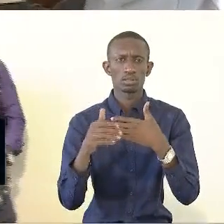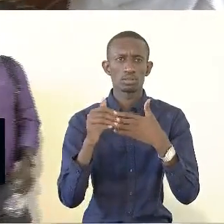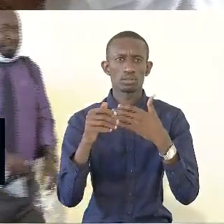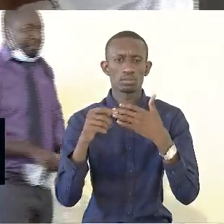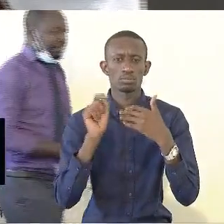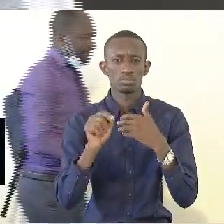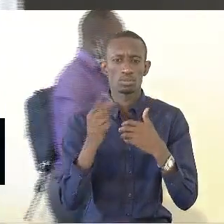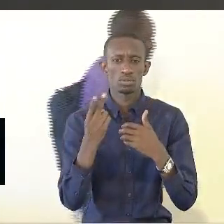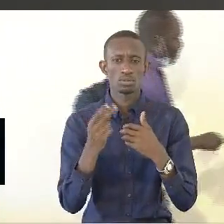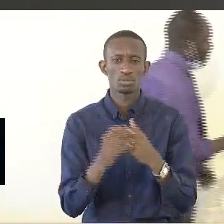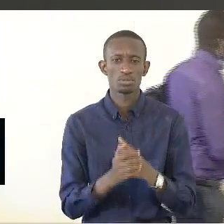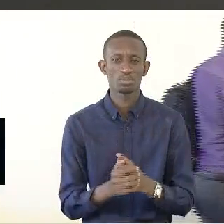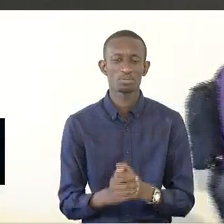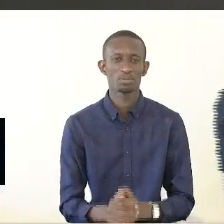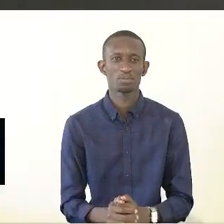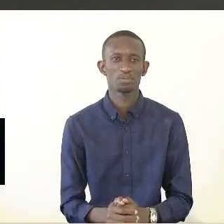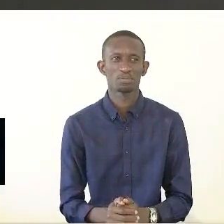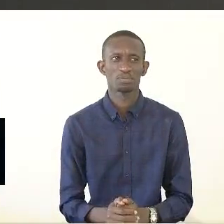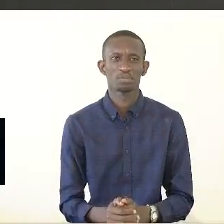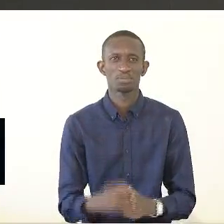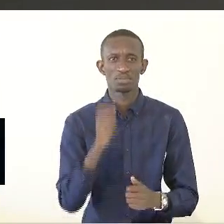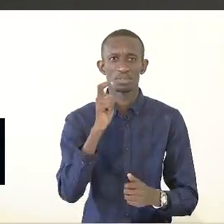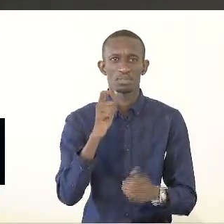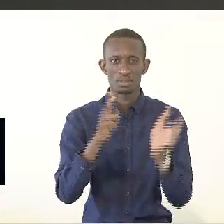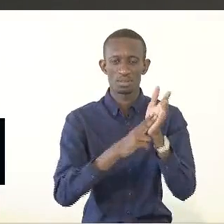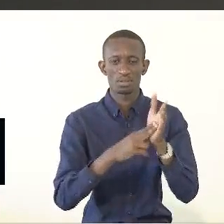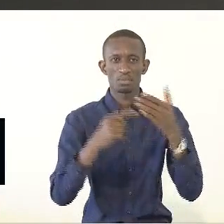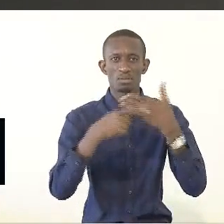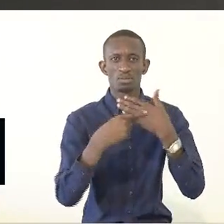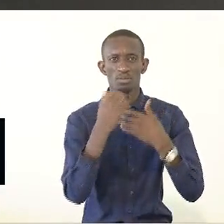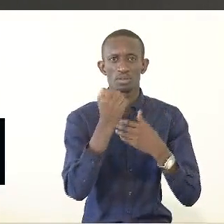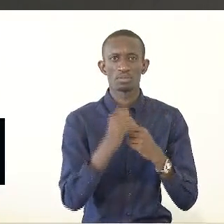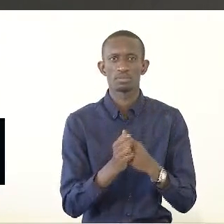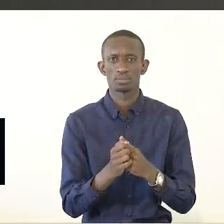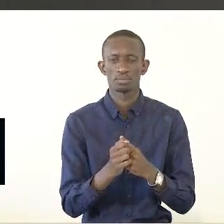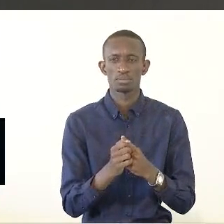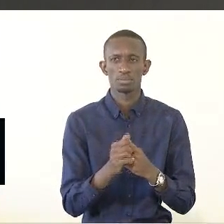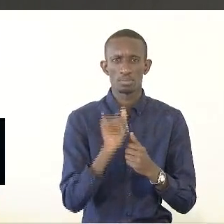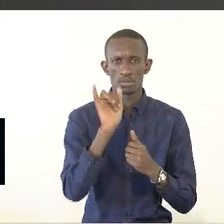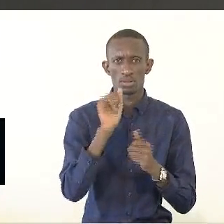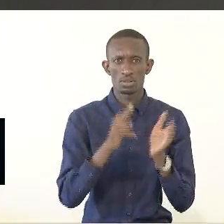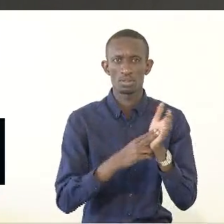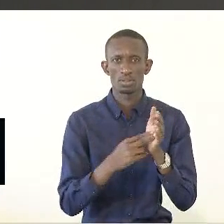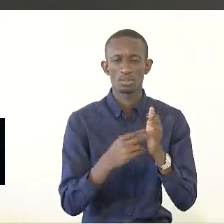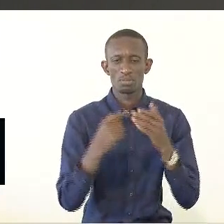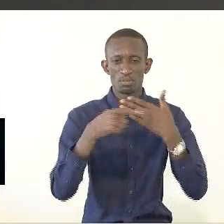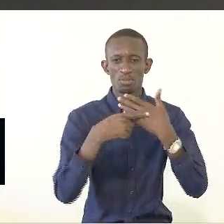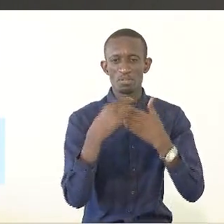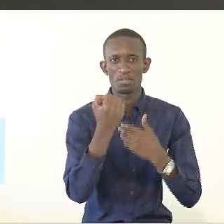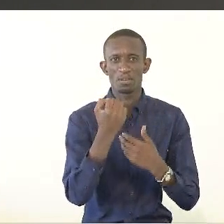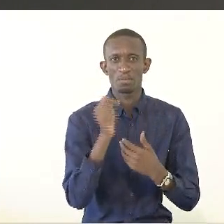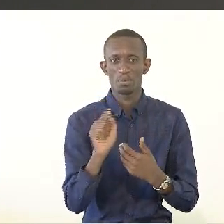5.2. Students, I think you've seen how actually to draw and to solve